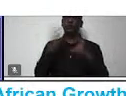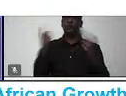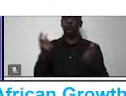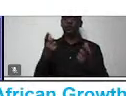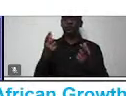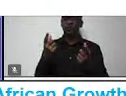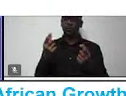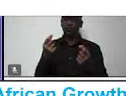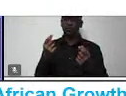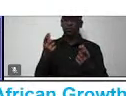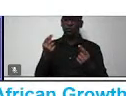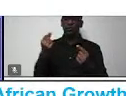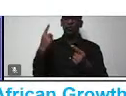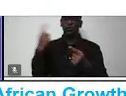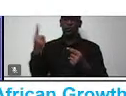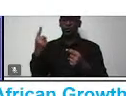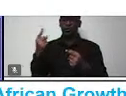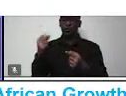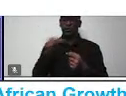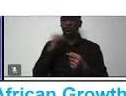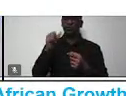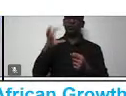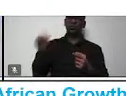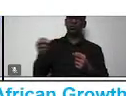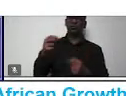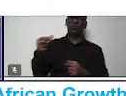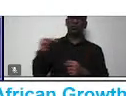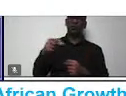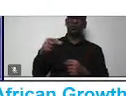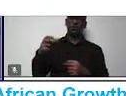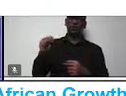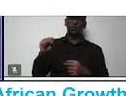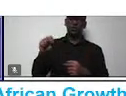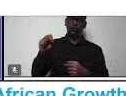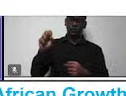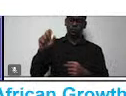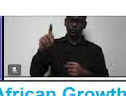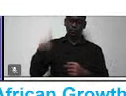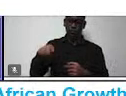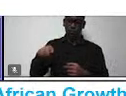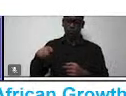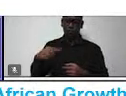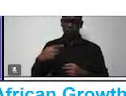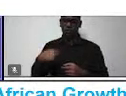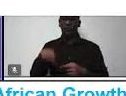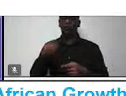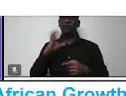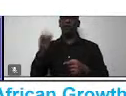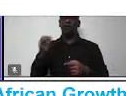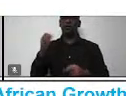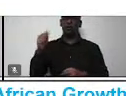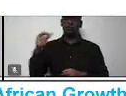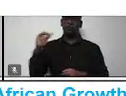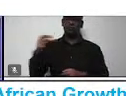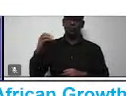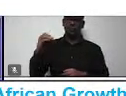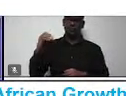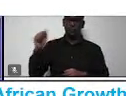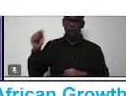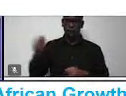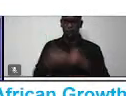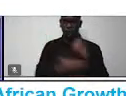GSP except for AGOA countries. So it's not a very reliable fallback at this point, is